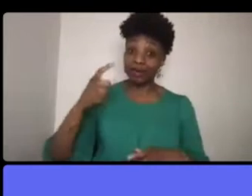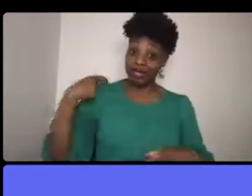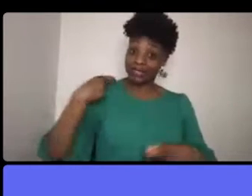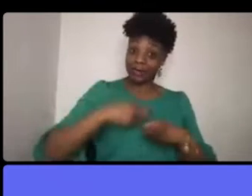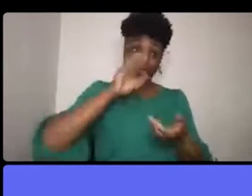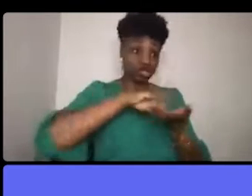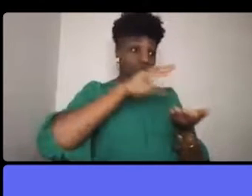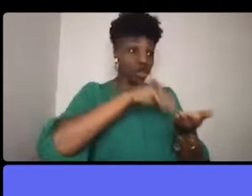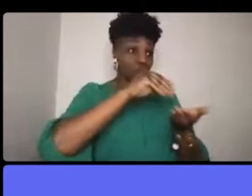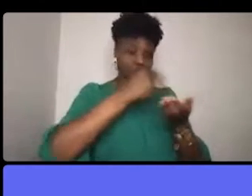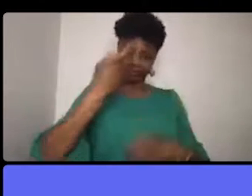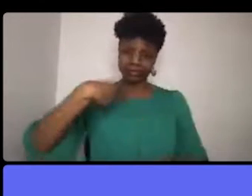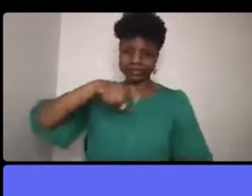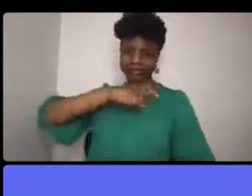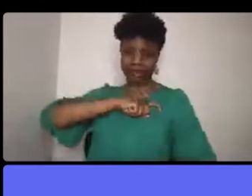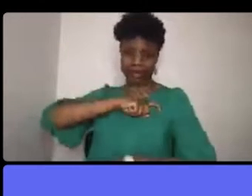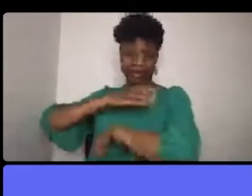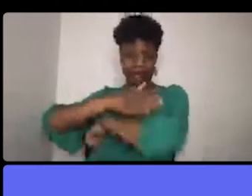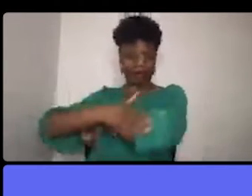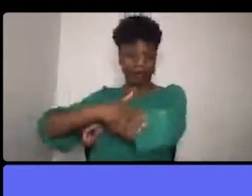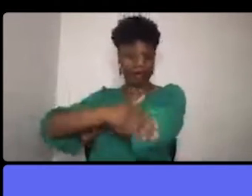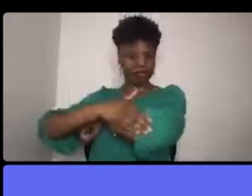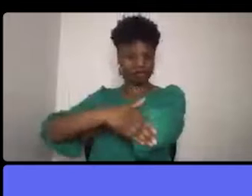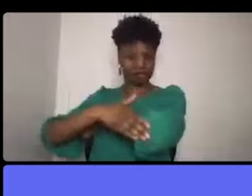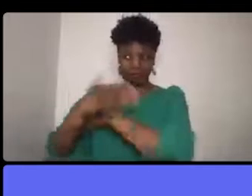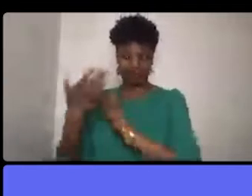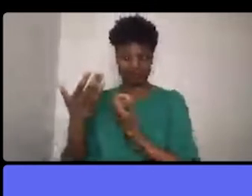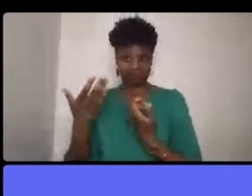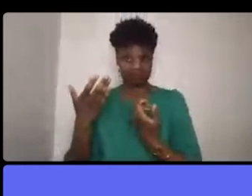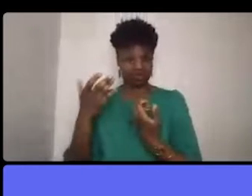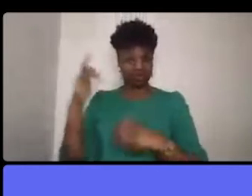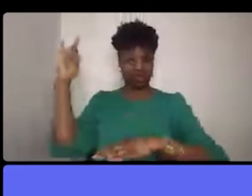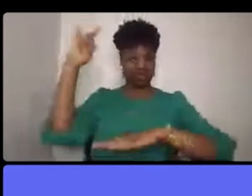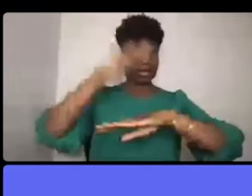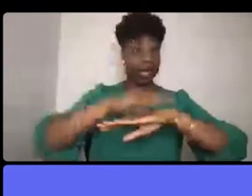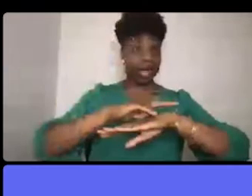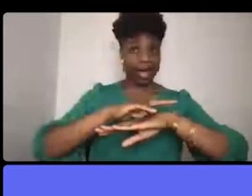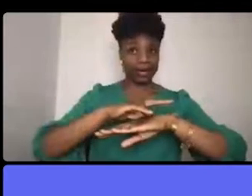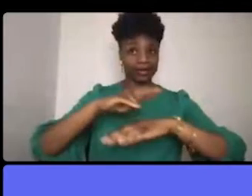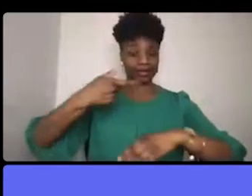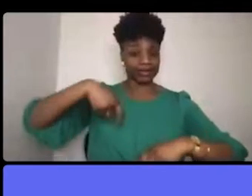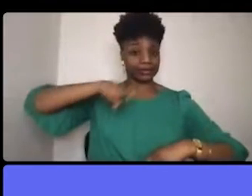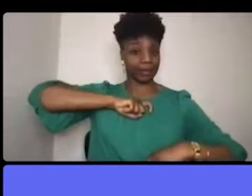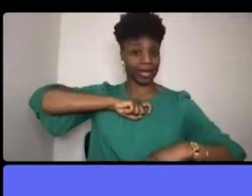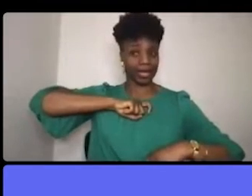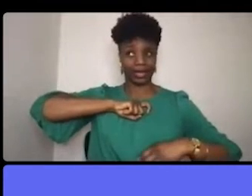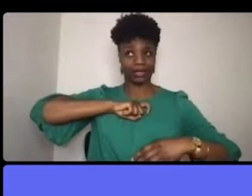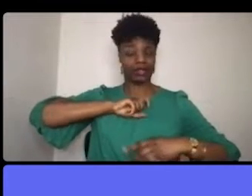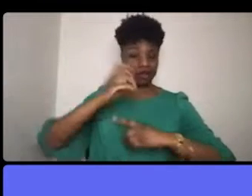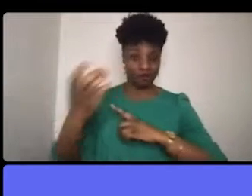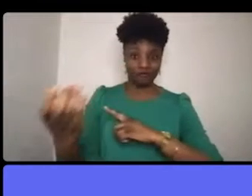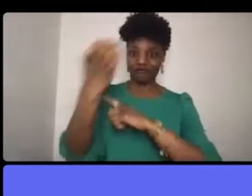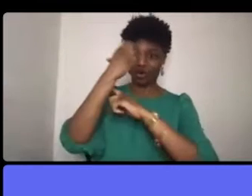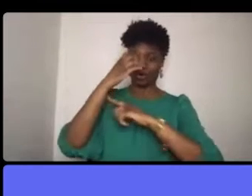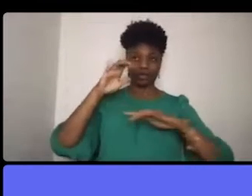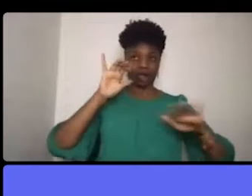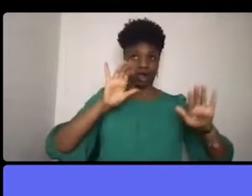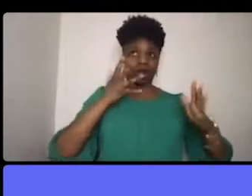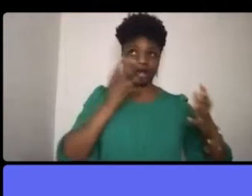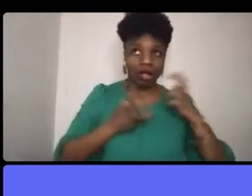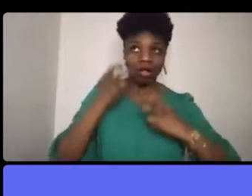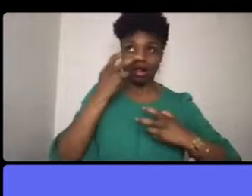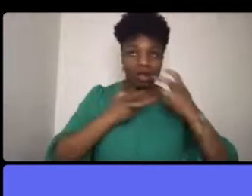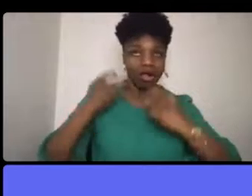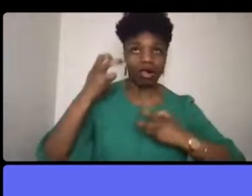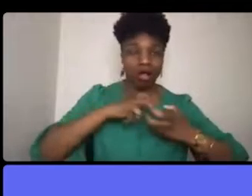or wherever, and you just were like dropped off right there, you would be kind of forced to pick up the language and understand it, right? And get it Mhm. firsthand from the people